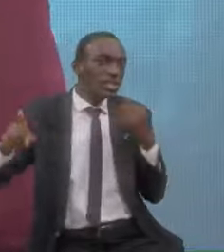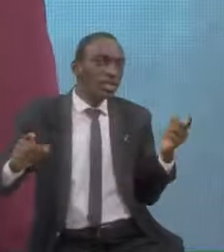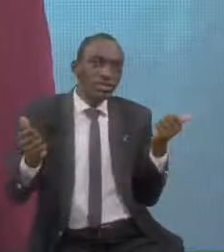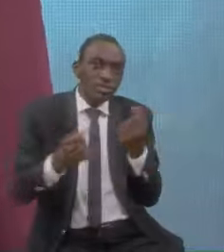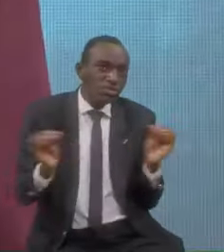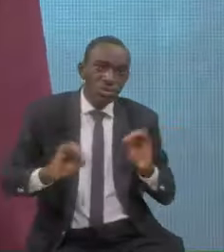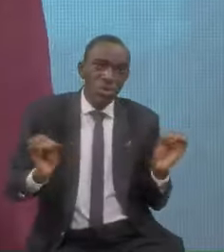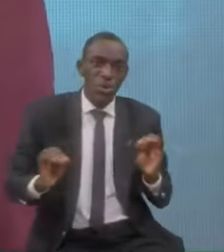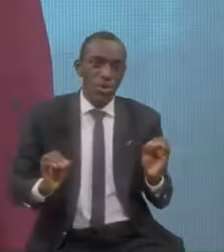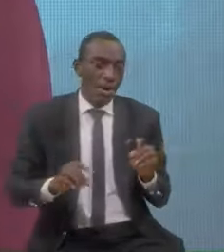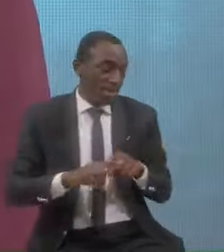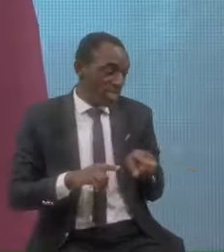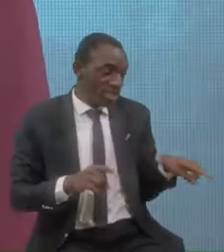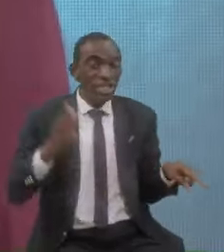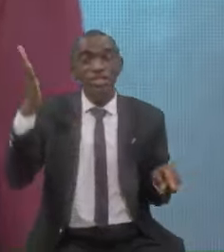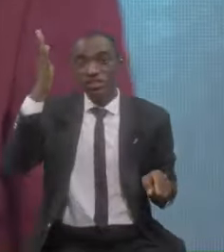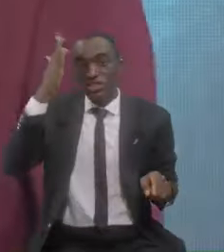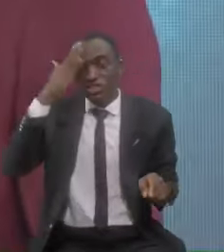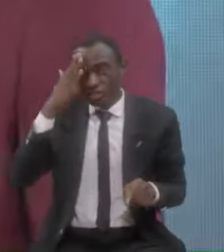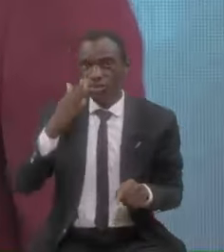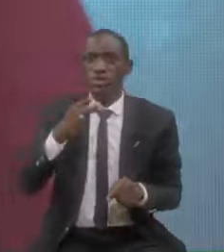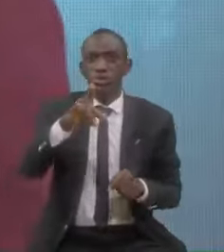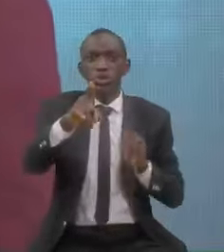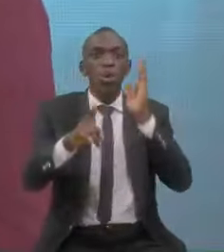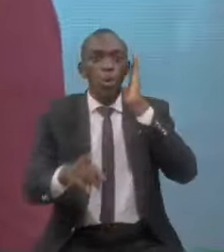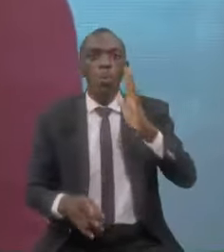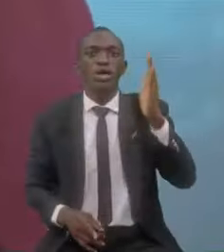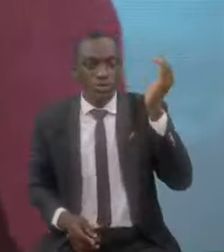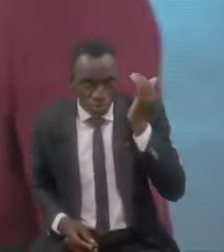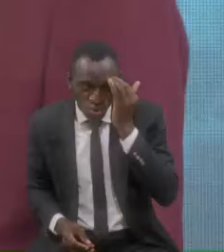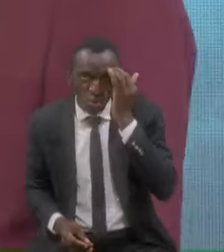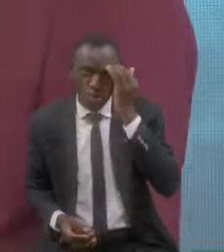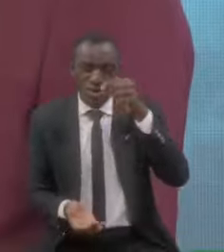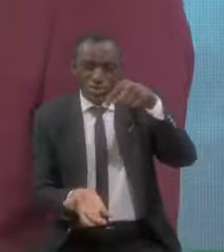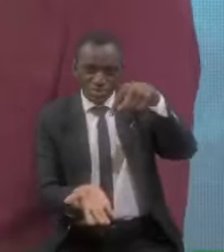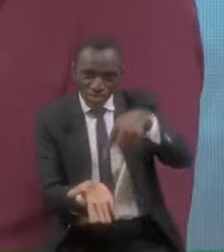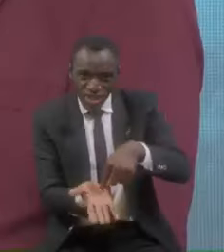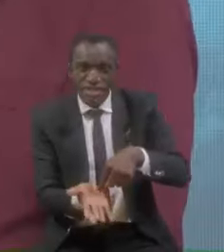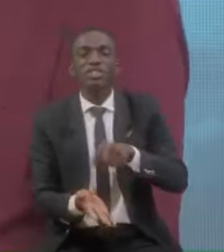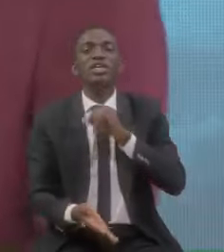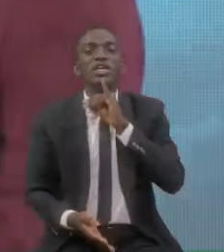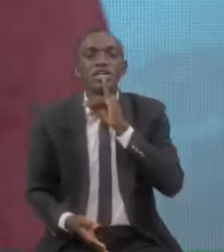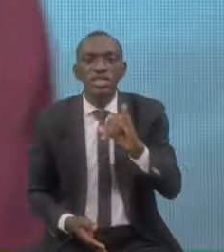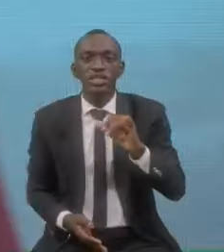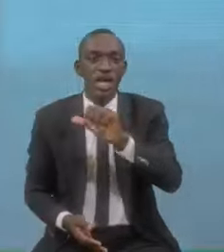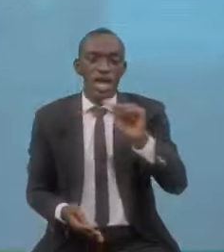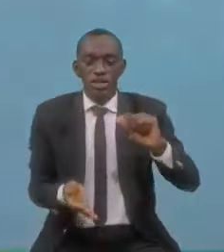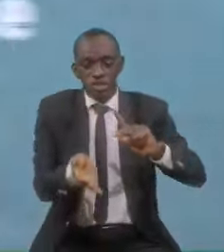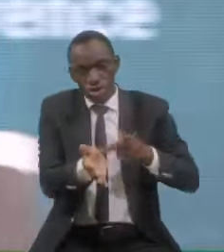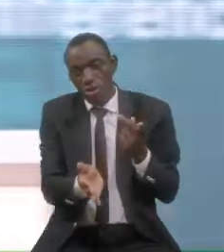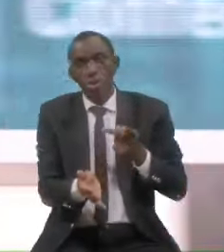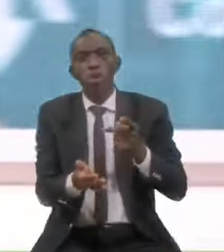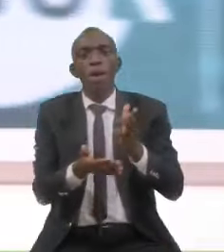knew, you will know. This is the double portion I was asking for.